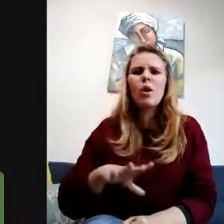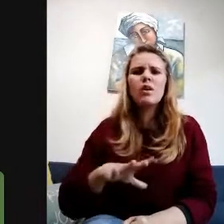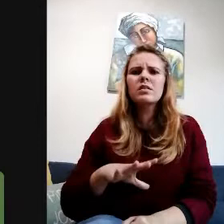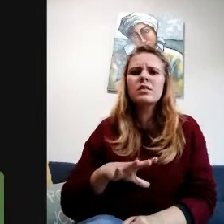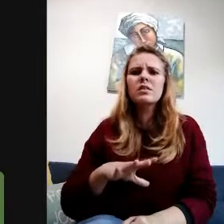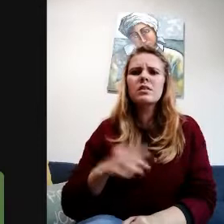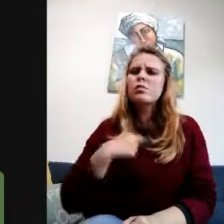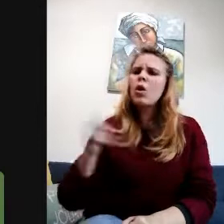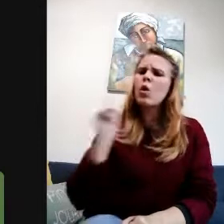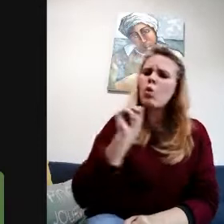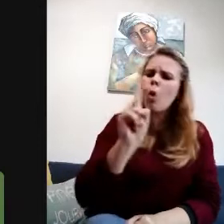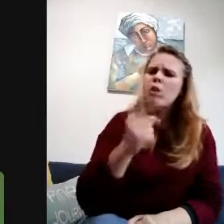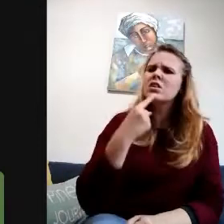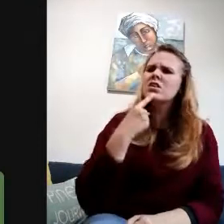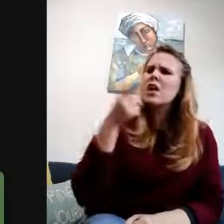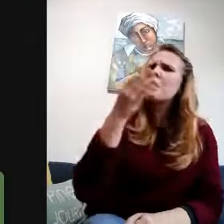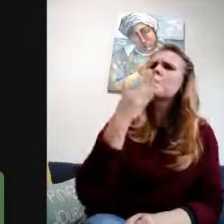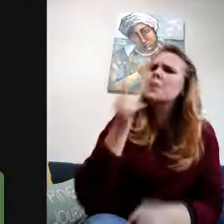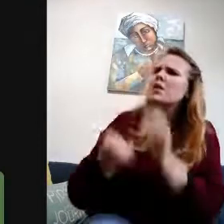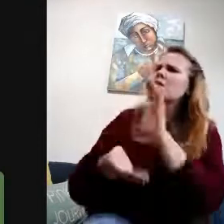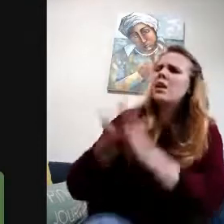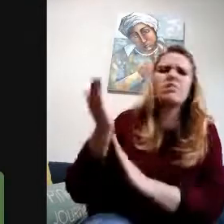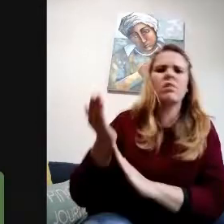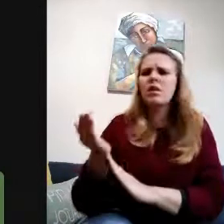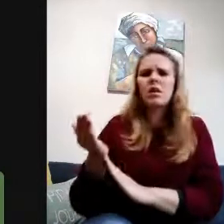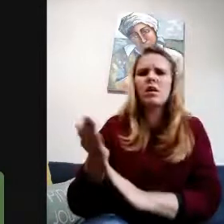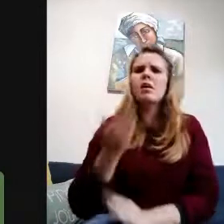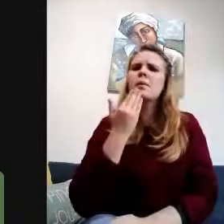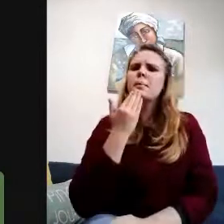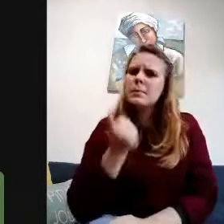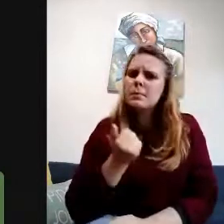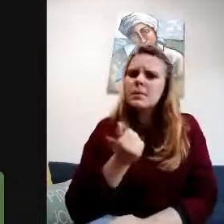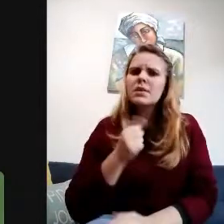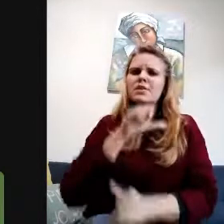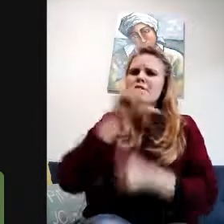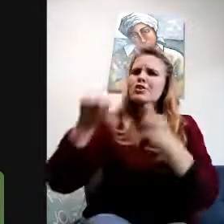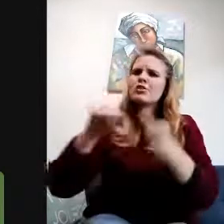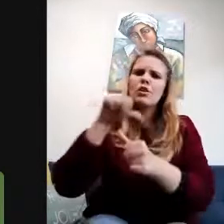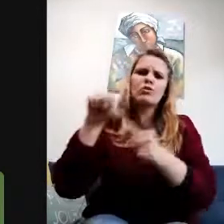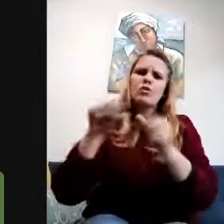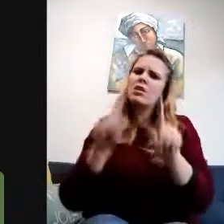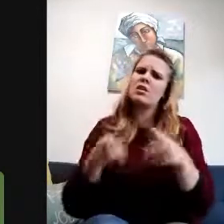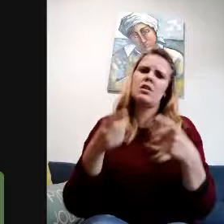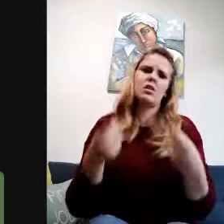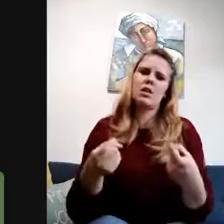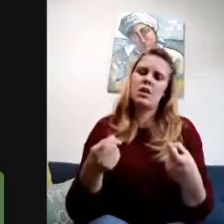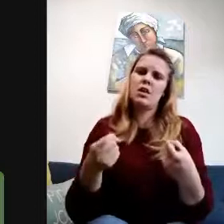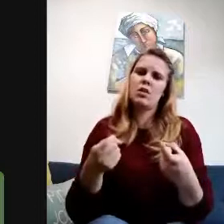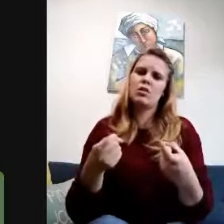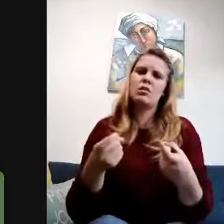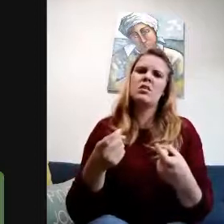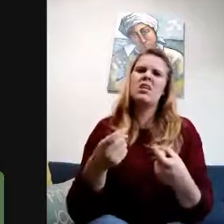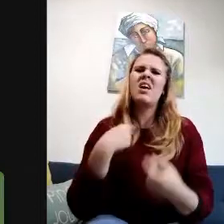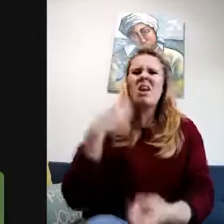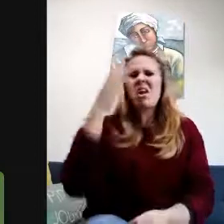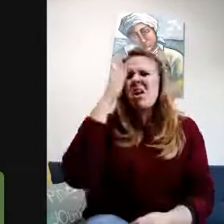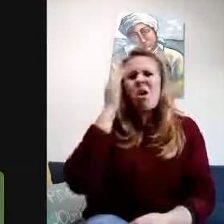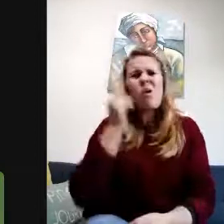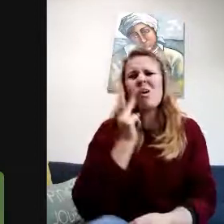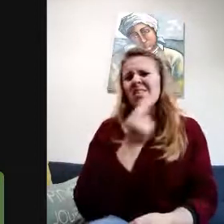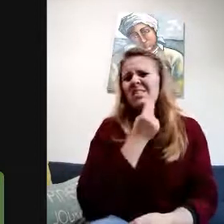please leave the club? I know it's not great, but at least we get to play this wonderful game, even though it is in